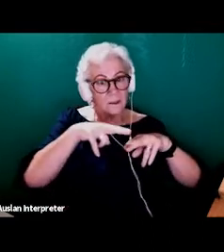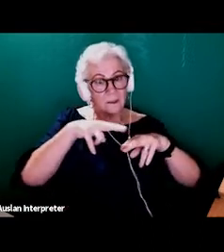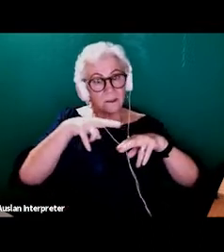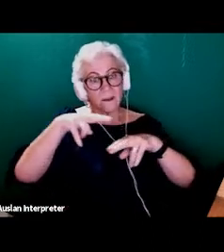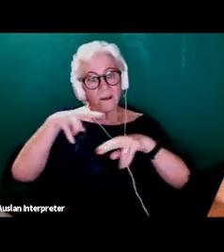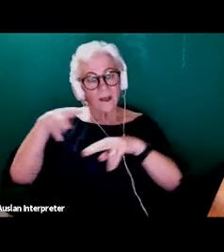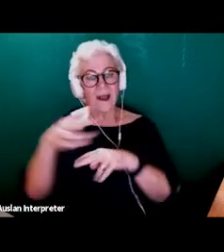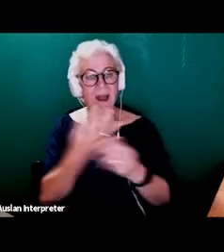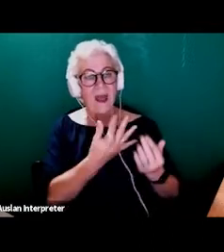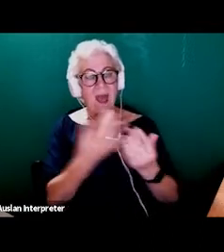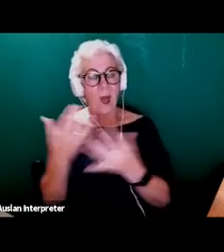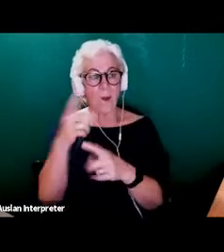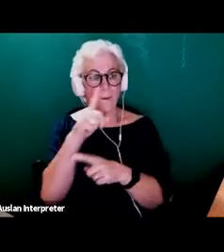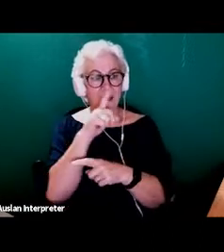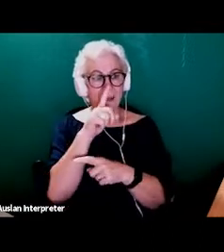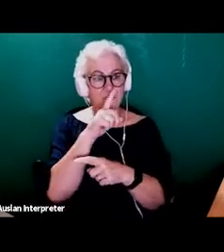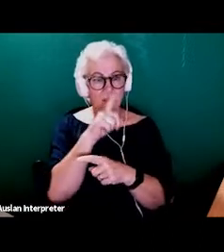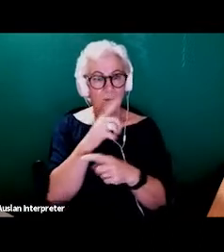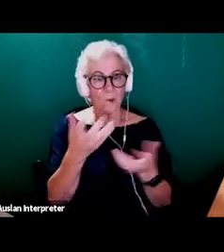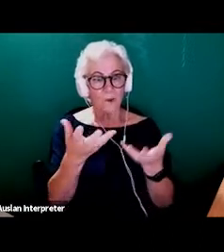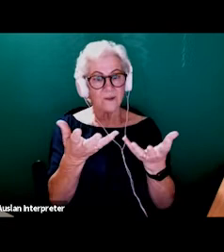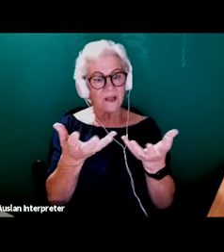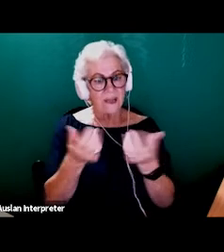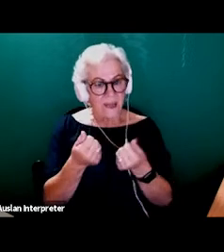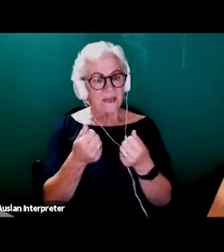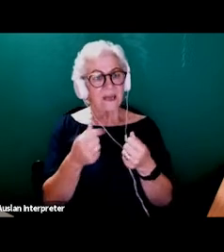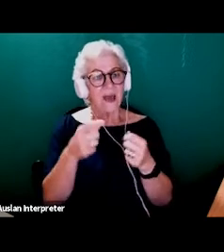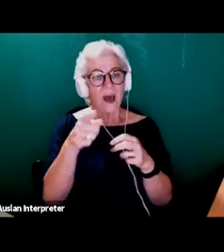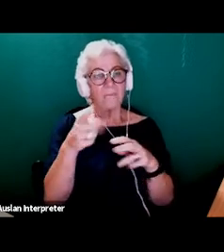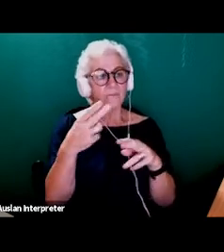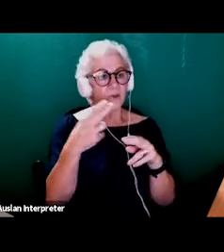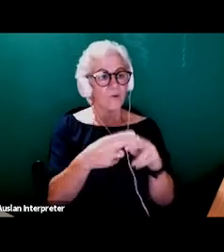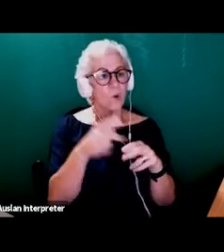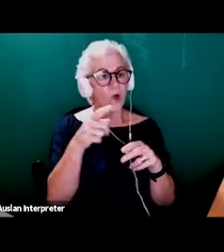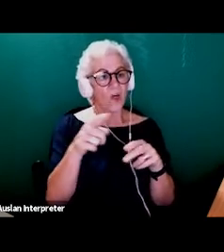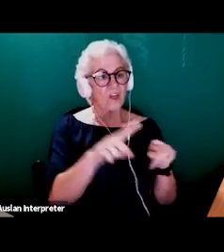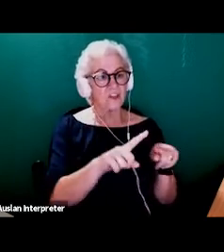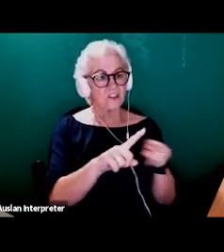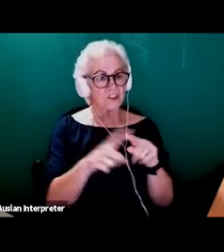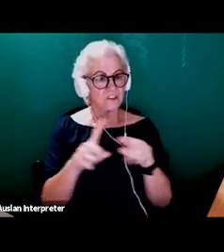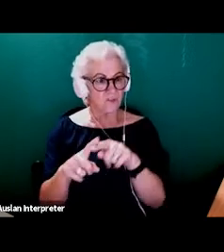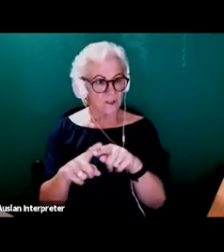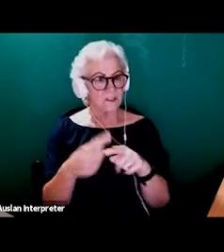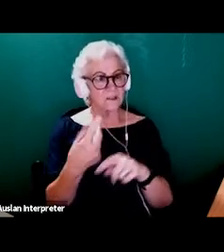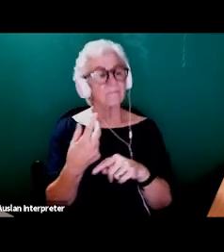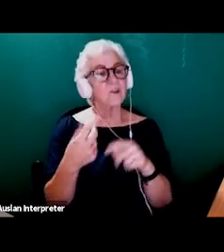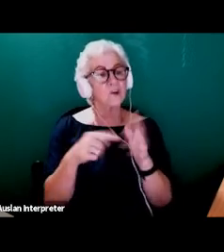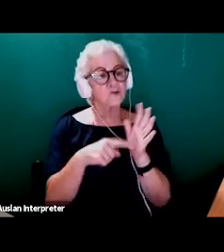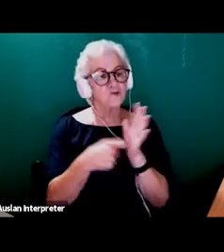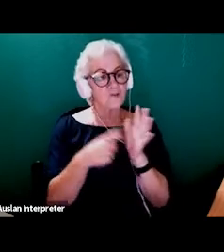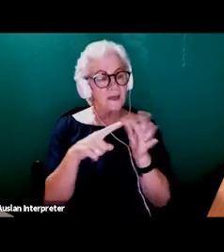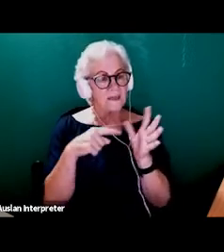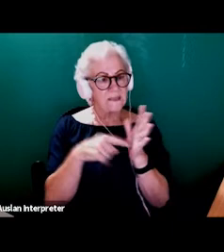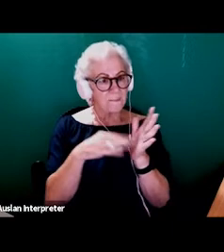who are receiving buprenorphine. It was first introduced in 2001. At treatment entry, about